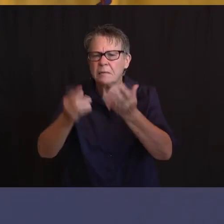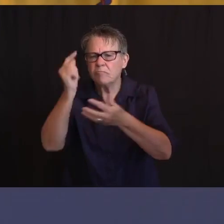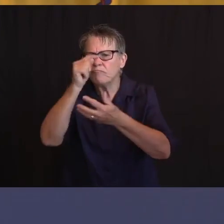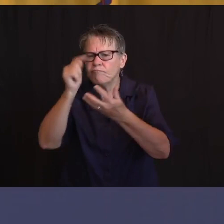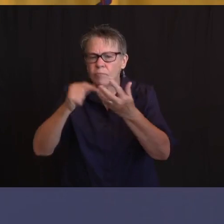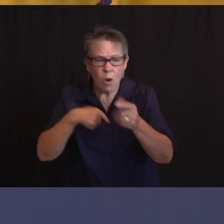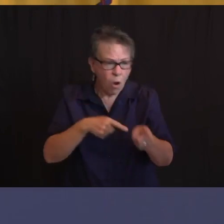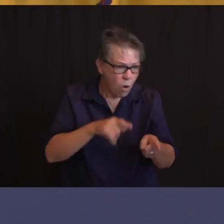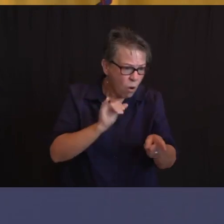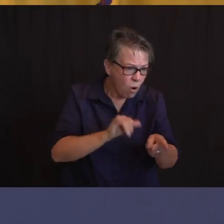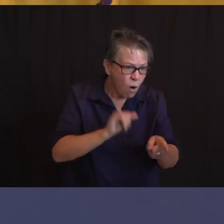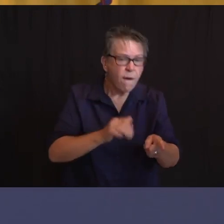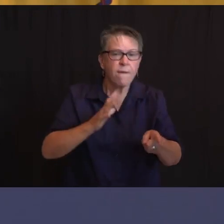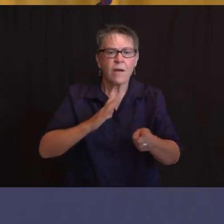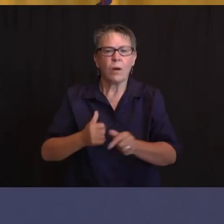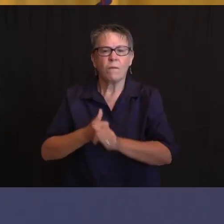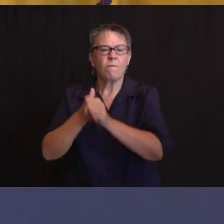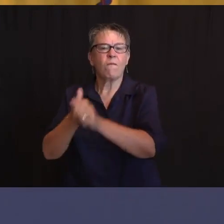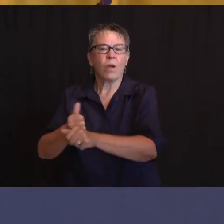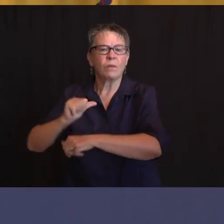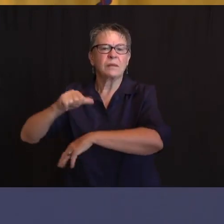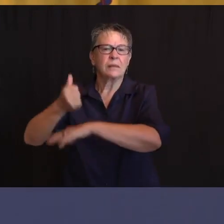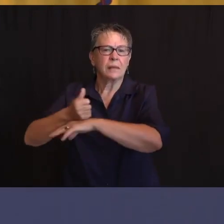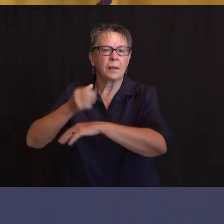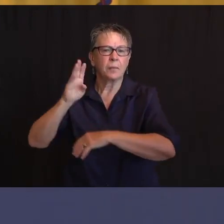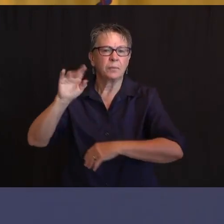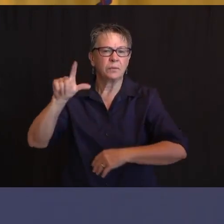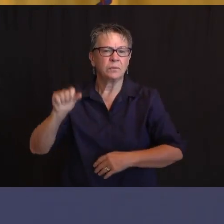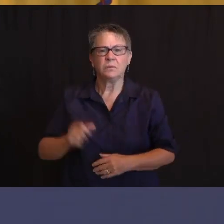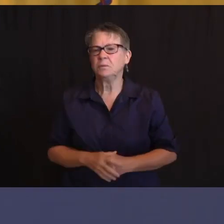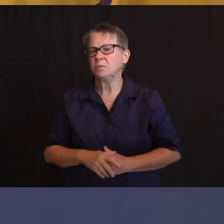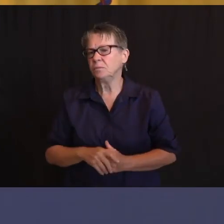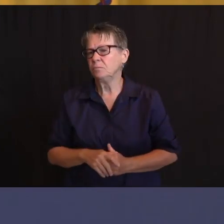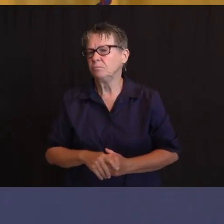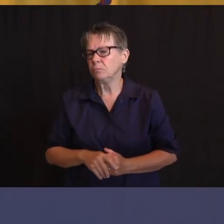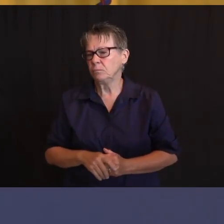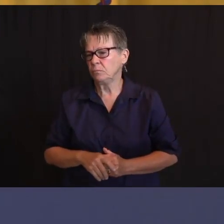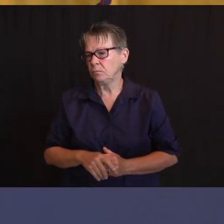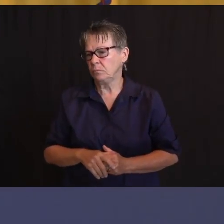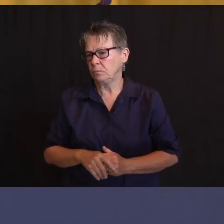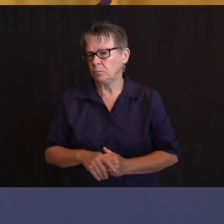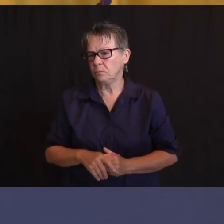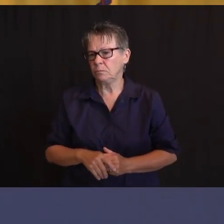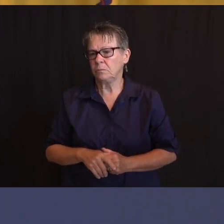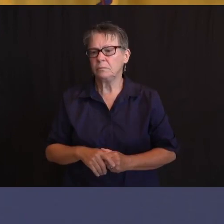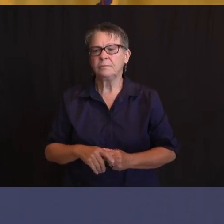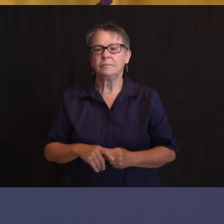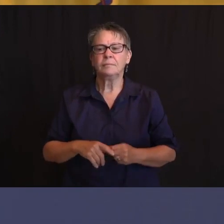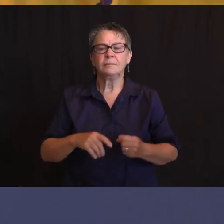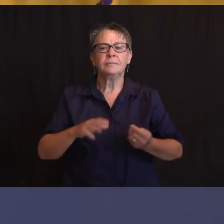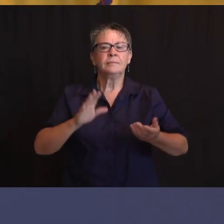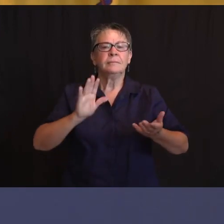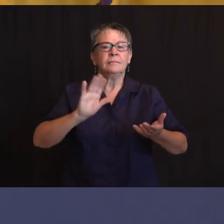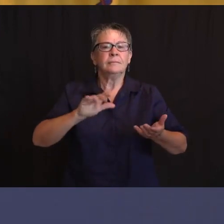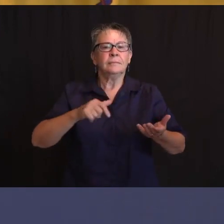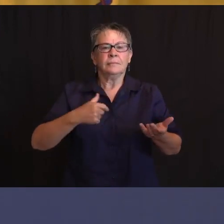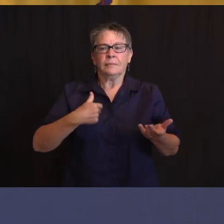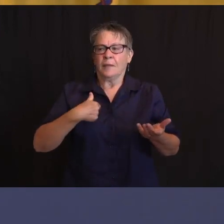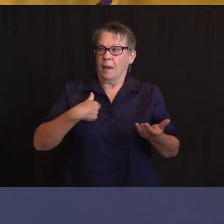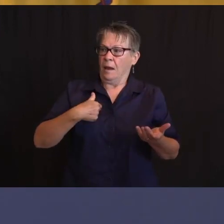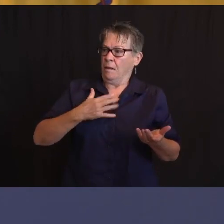budget address at noon on Tuesday at Rutgers in the SHI